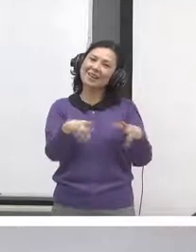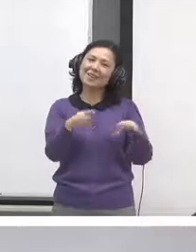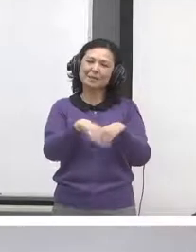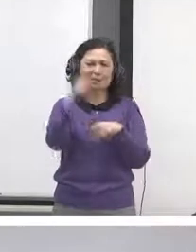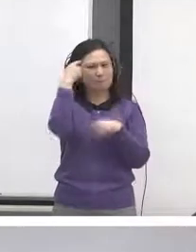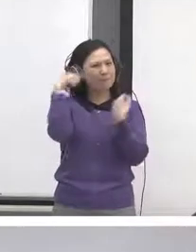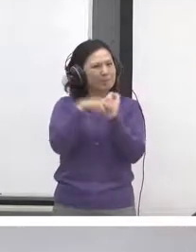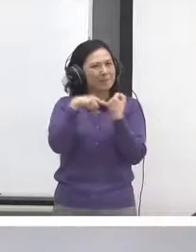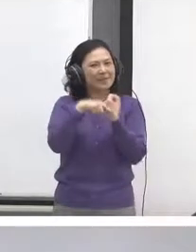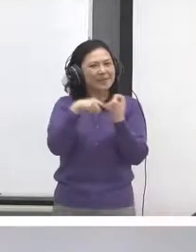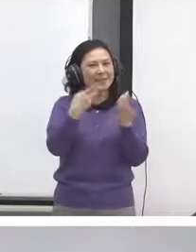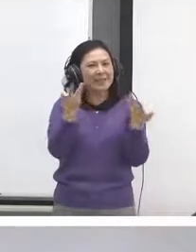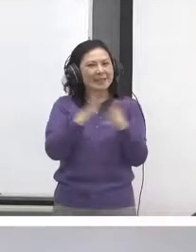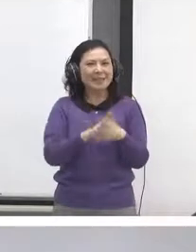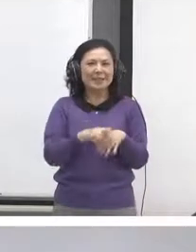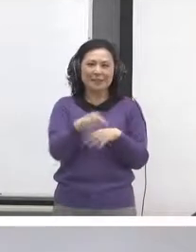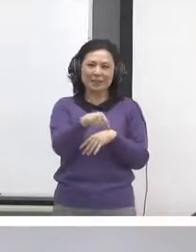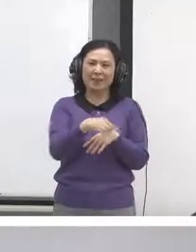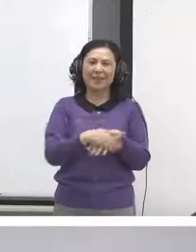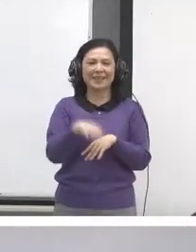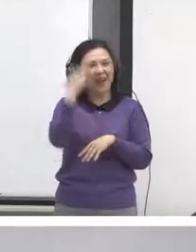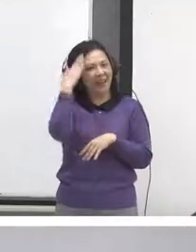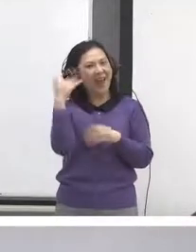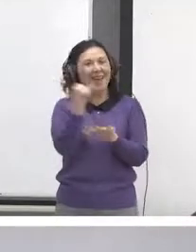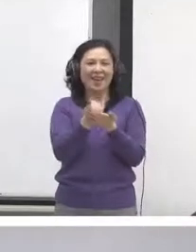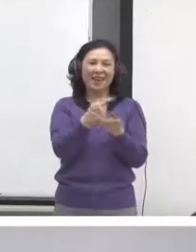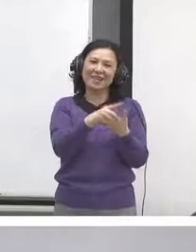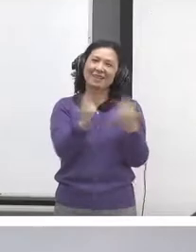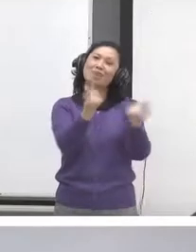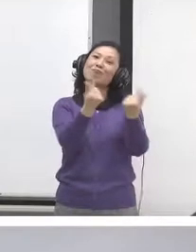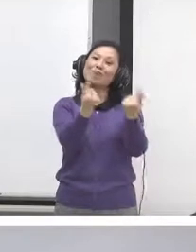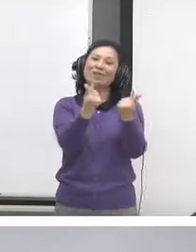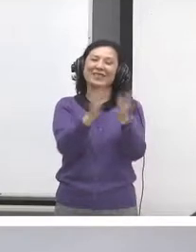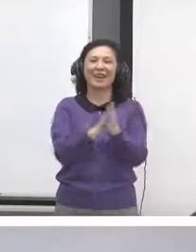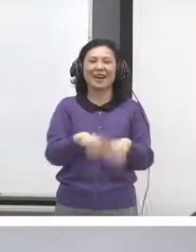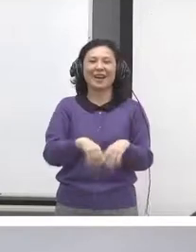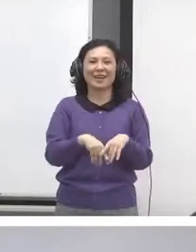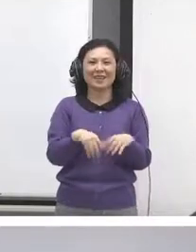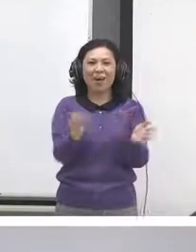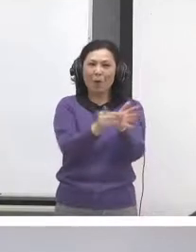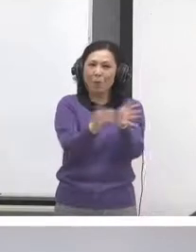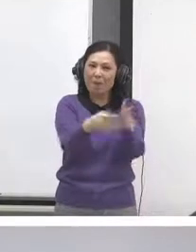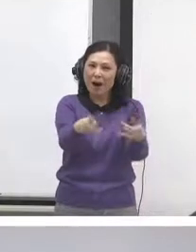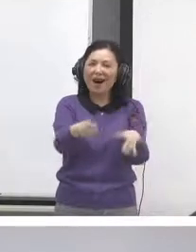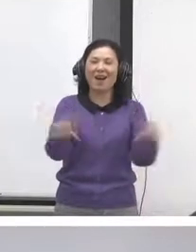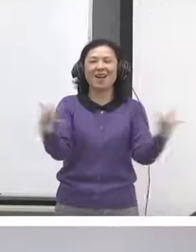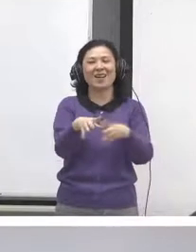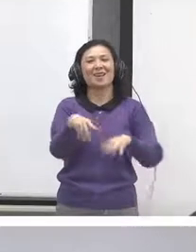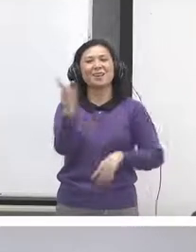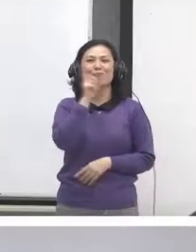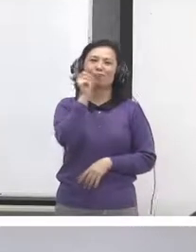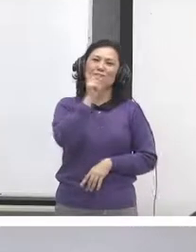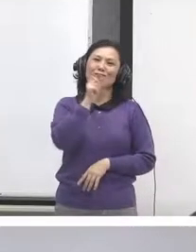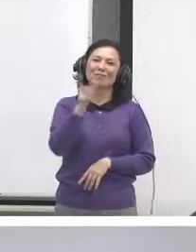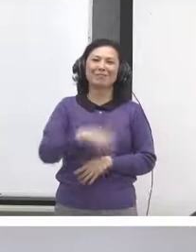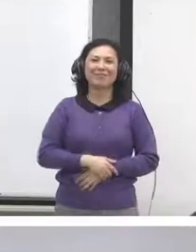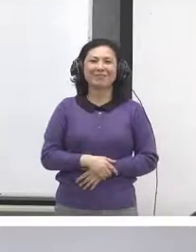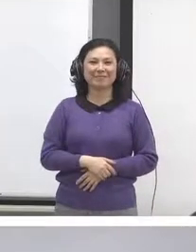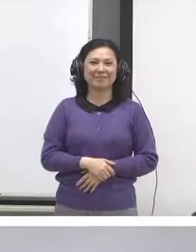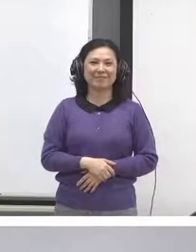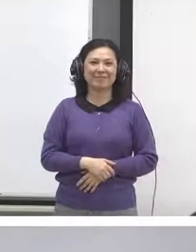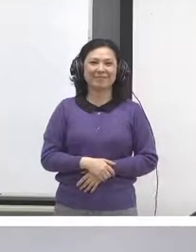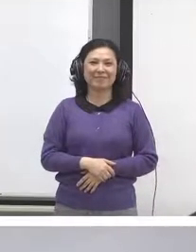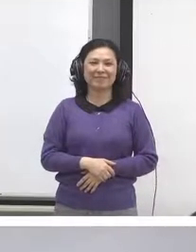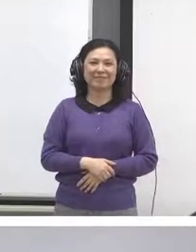together afterwards, which is very, very important. And we have the second Best in the Ocean Methane